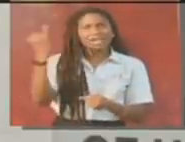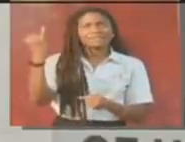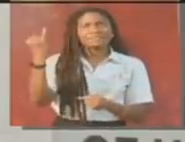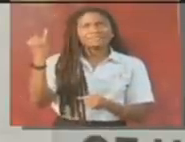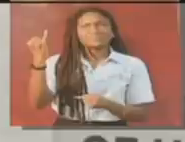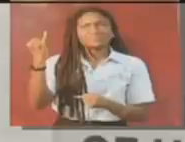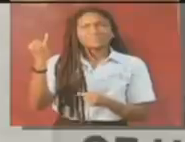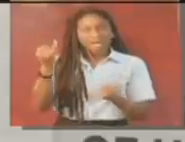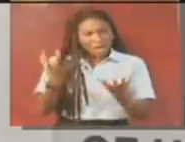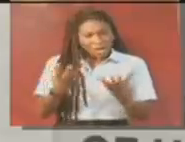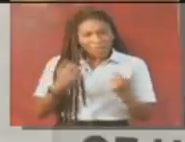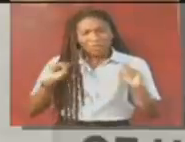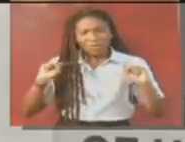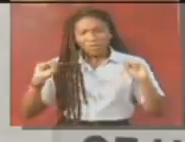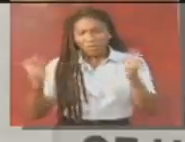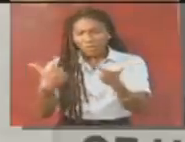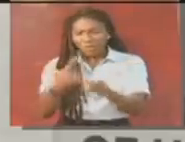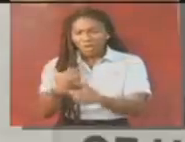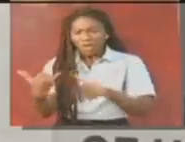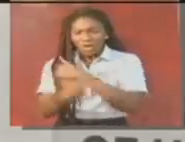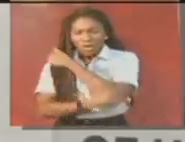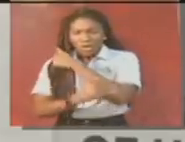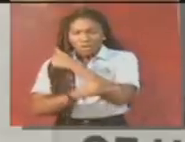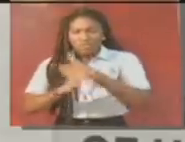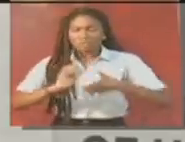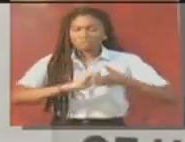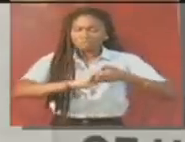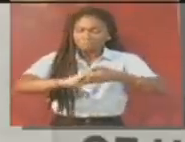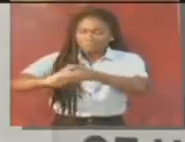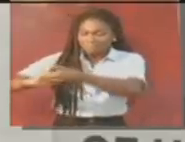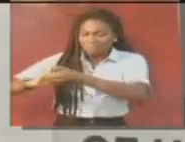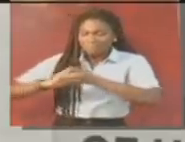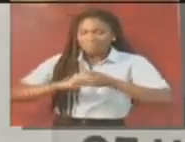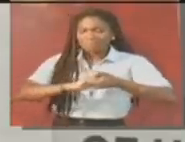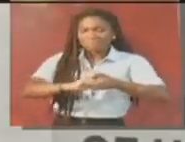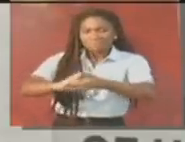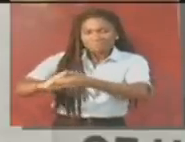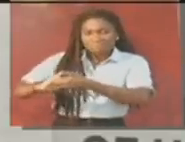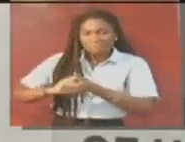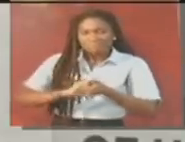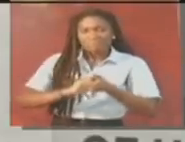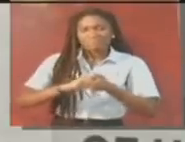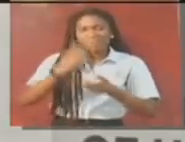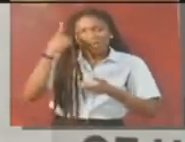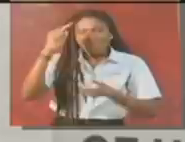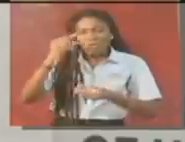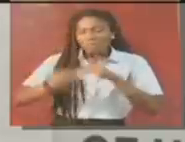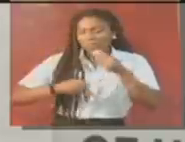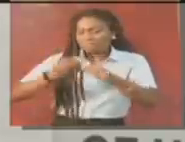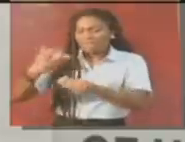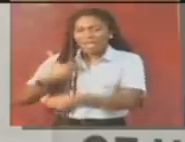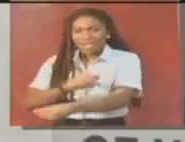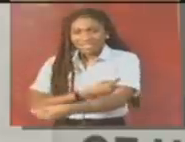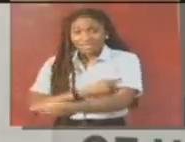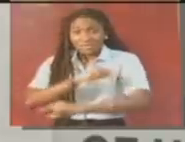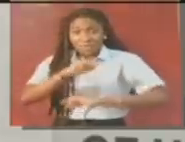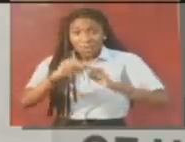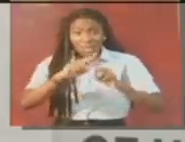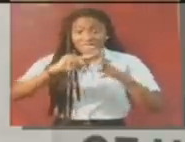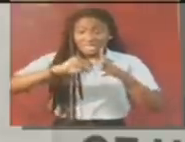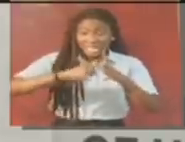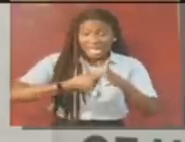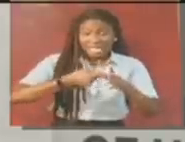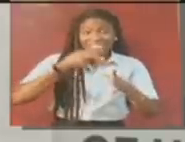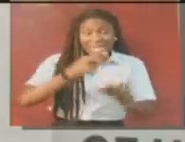international initiative. Since its inception, the initiative has become a key driver of progress in